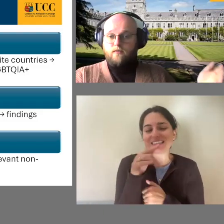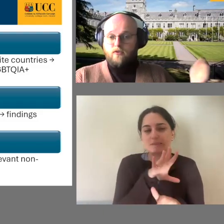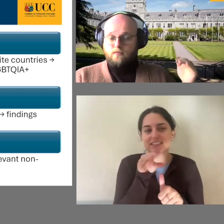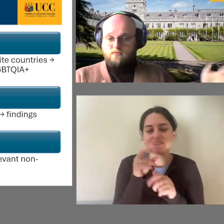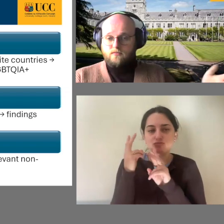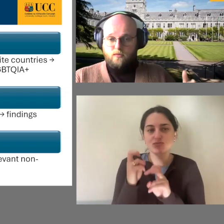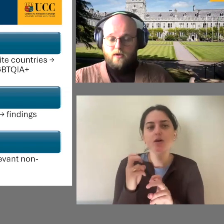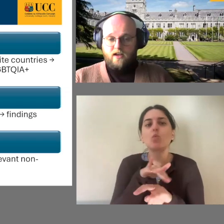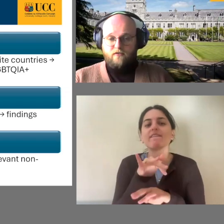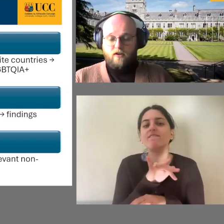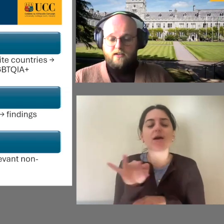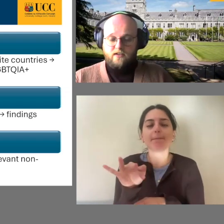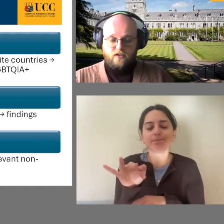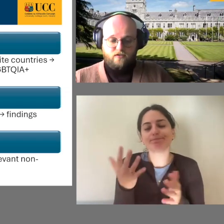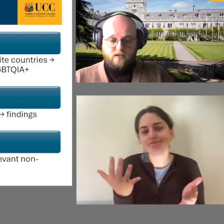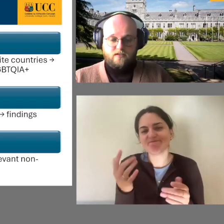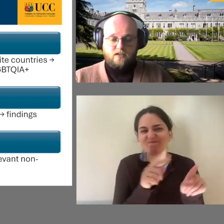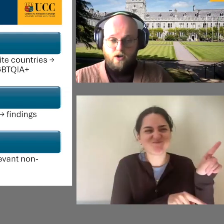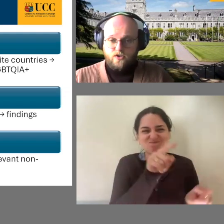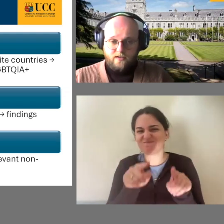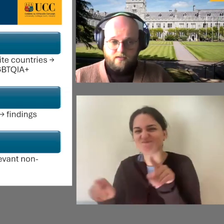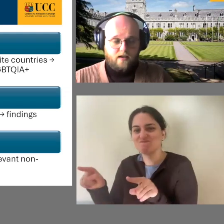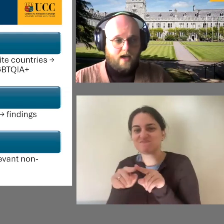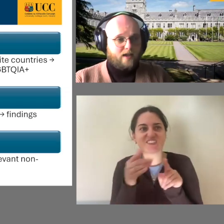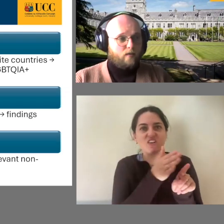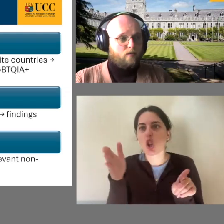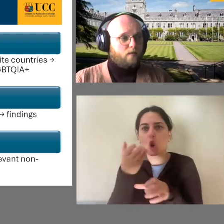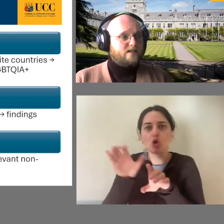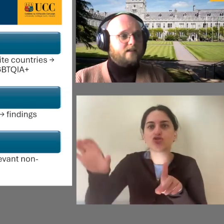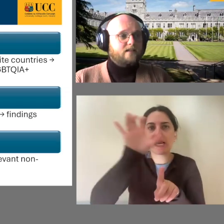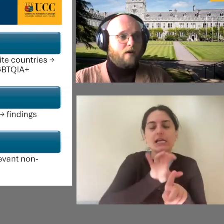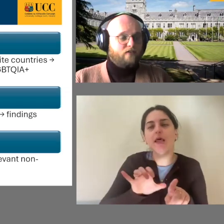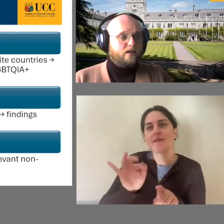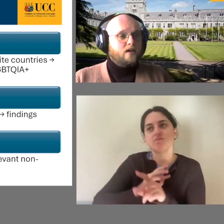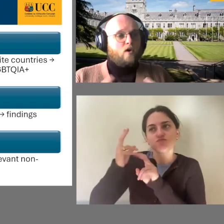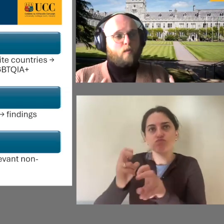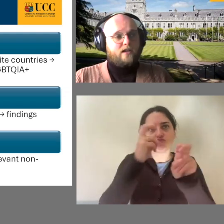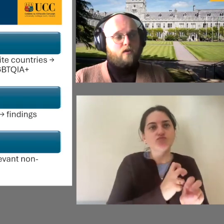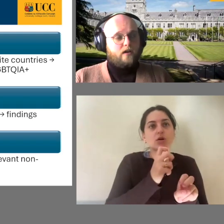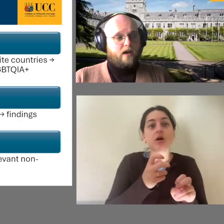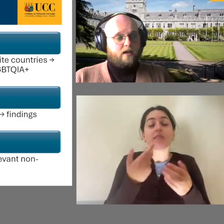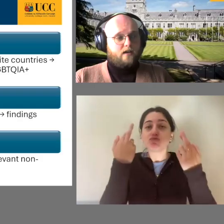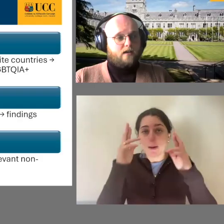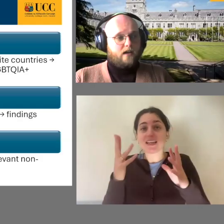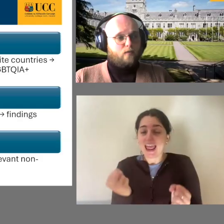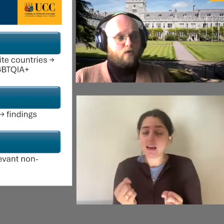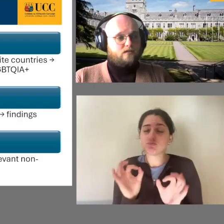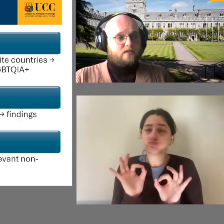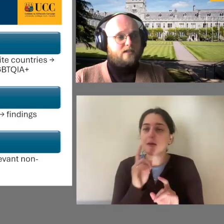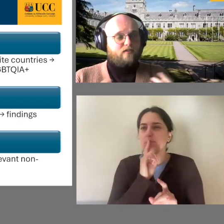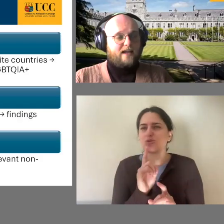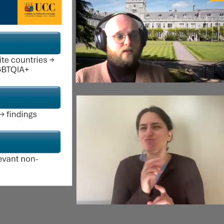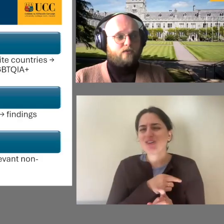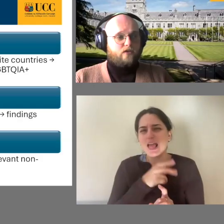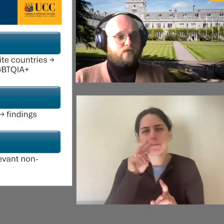studies came from, a variety of different countries, and they were represented. However, when we look at a